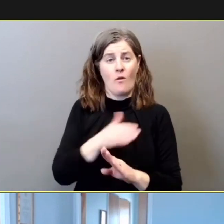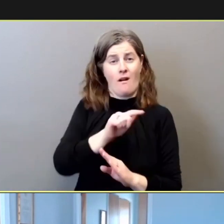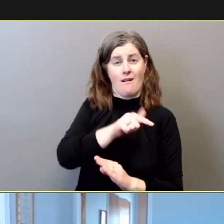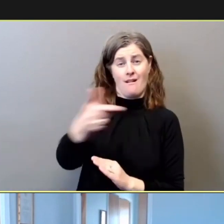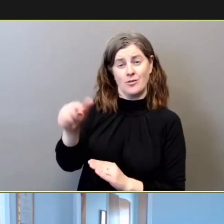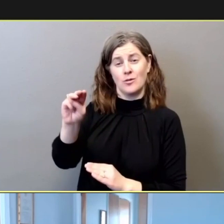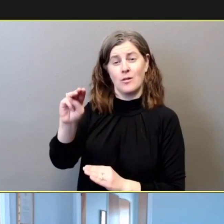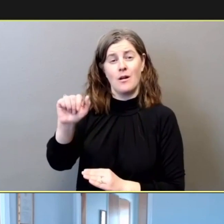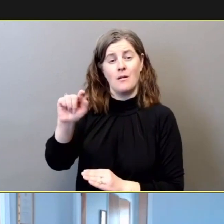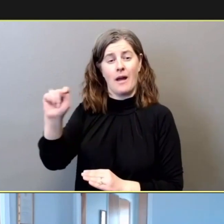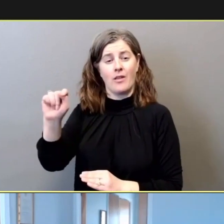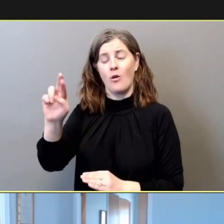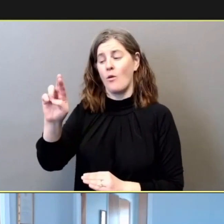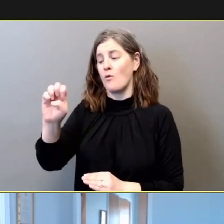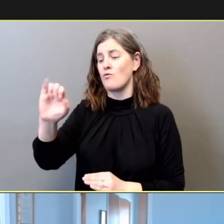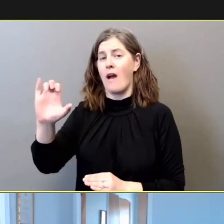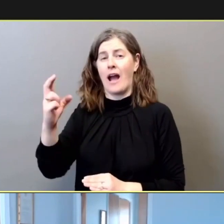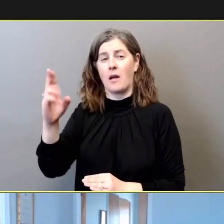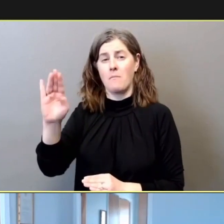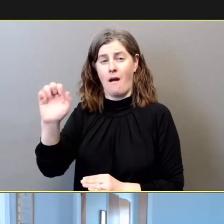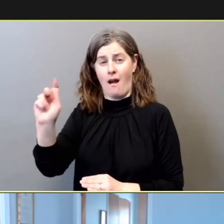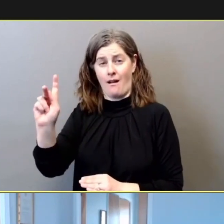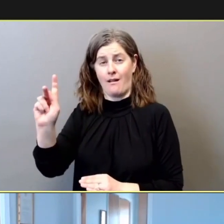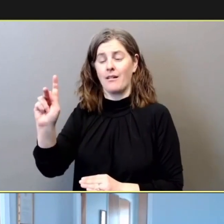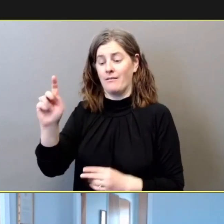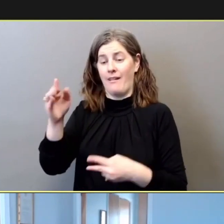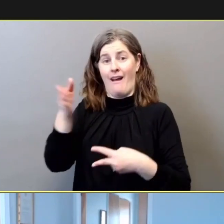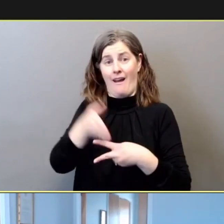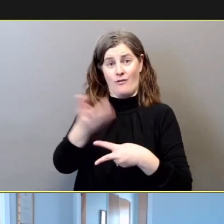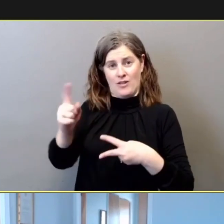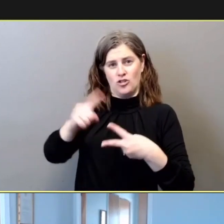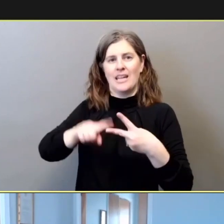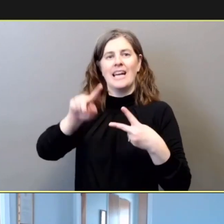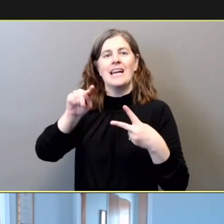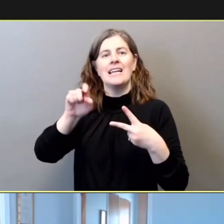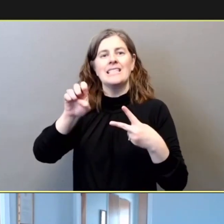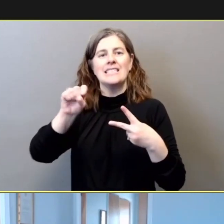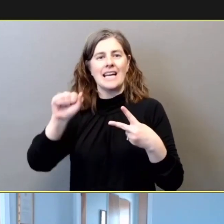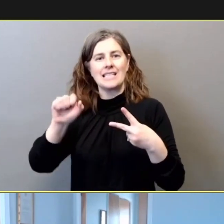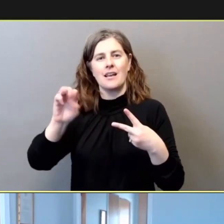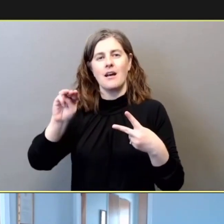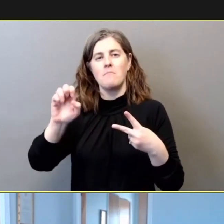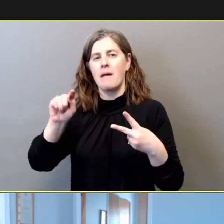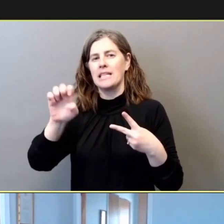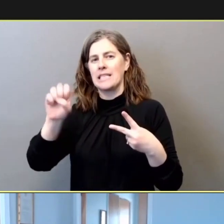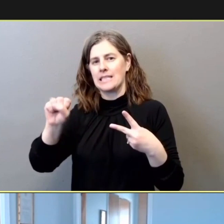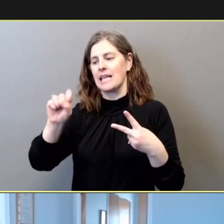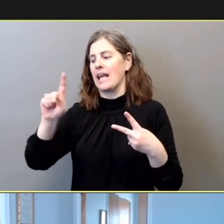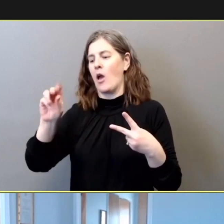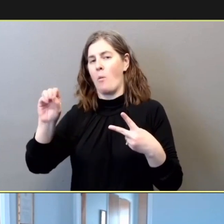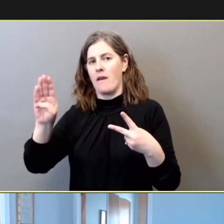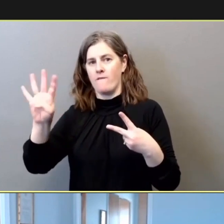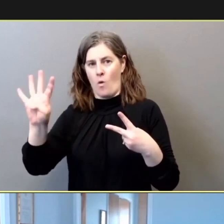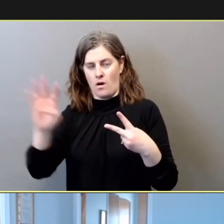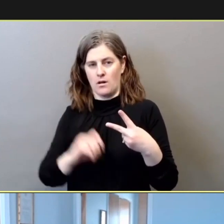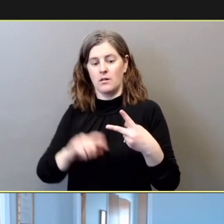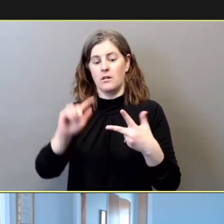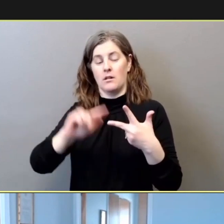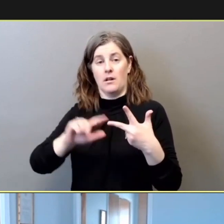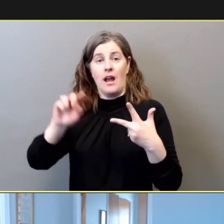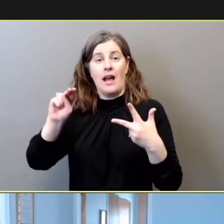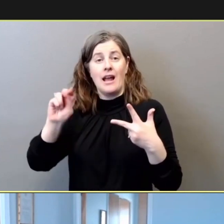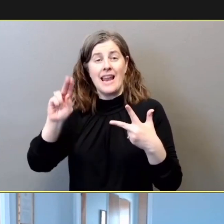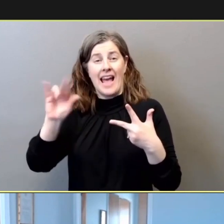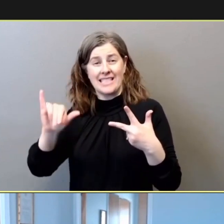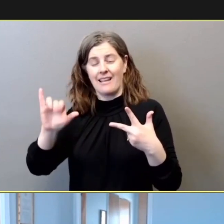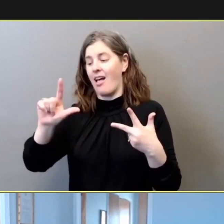to Matthew Reichbach, after his question, we'll go to Tessa Mentis with KOB4, followed by Nancy